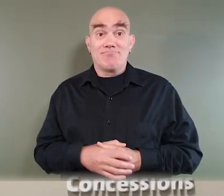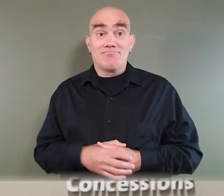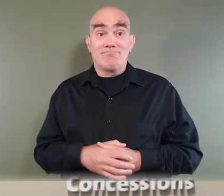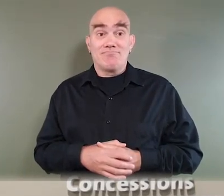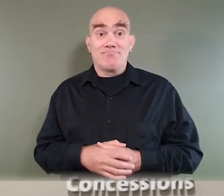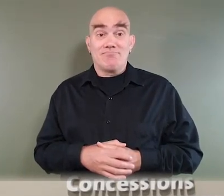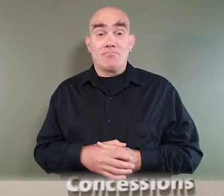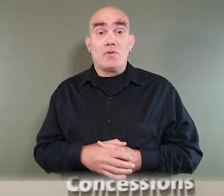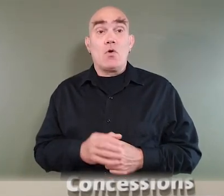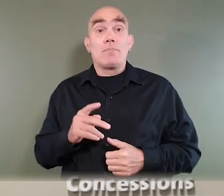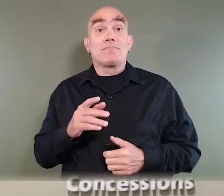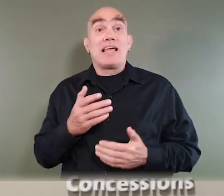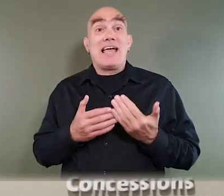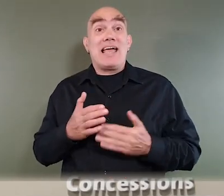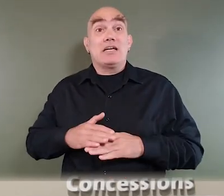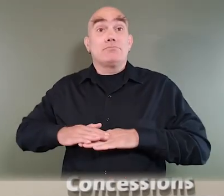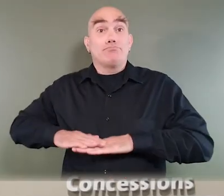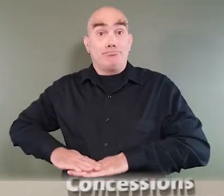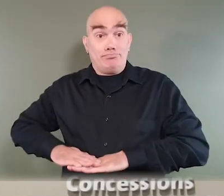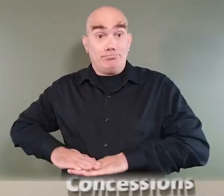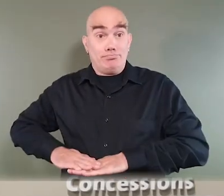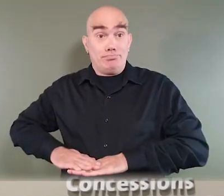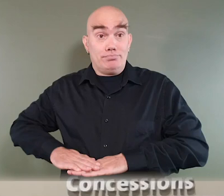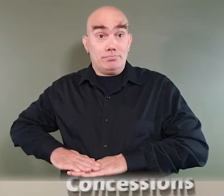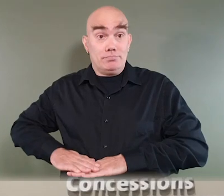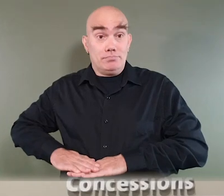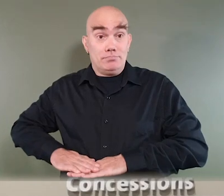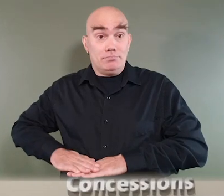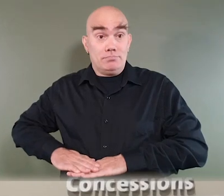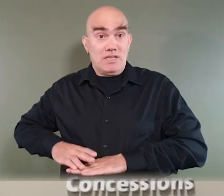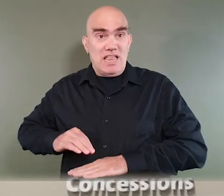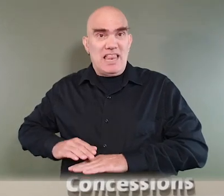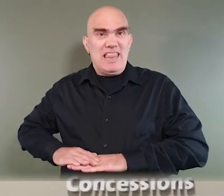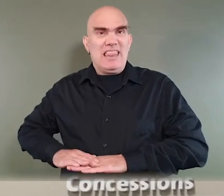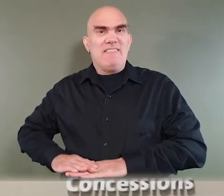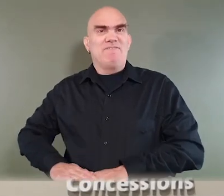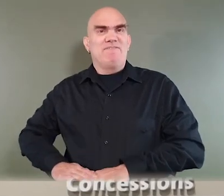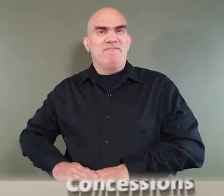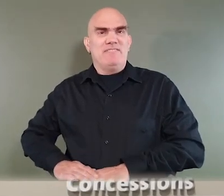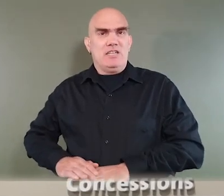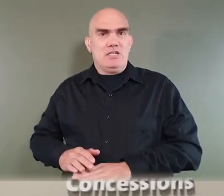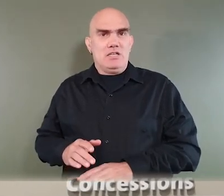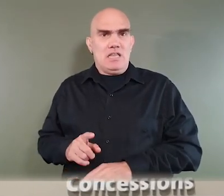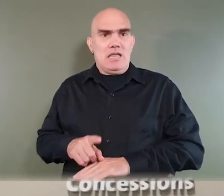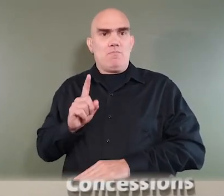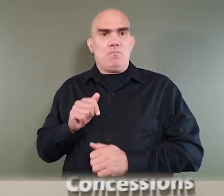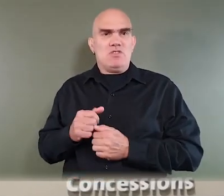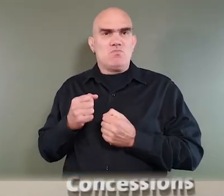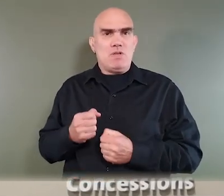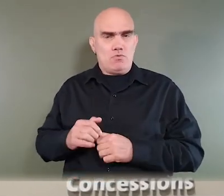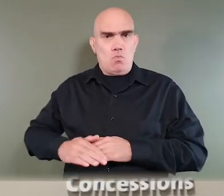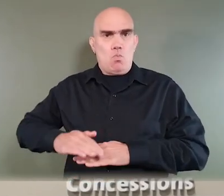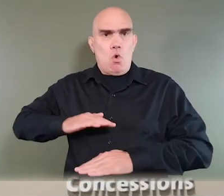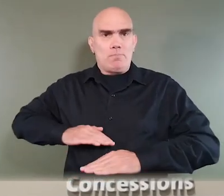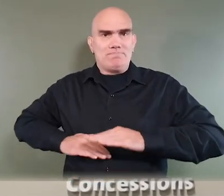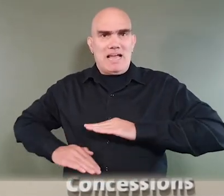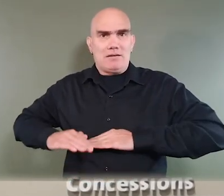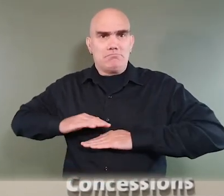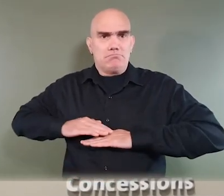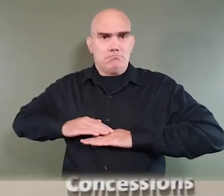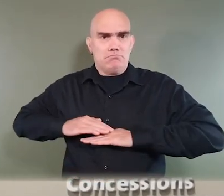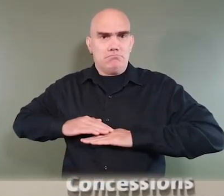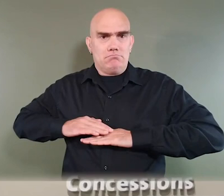Let's press our hands into the bent knee leg and lift up slowly with strength. Walk our hands back. It's a beautiful single